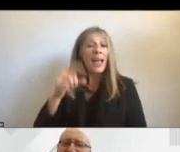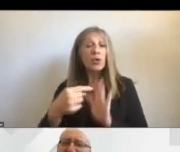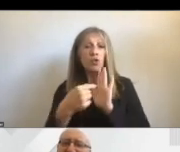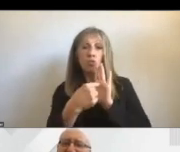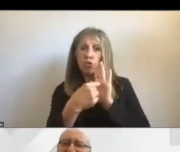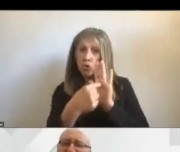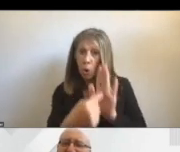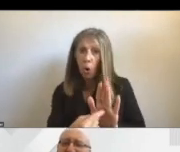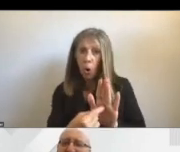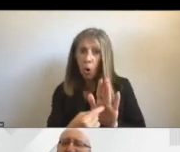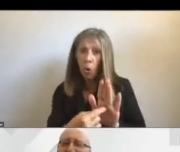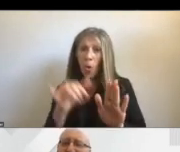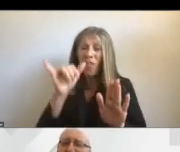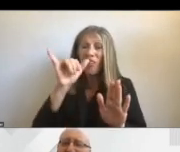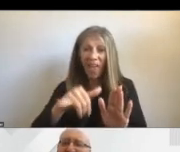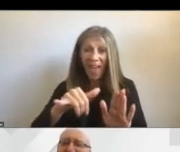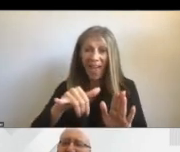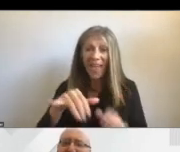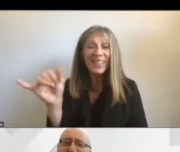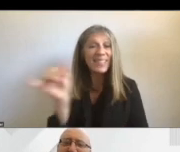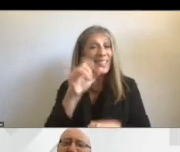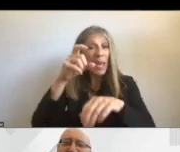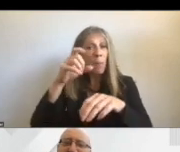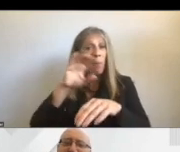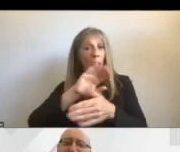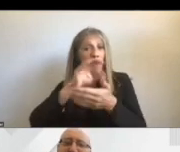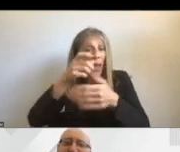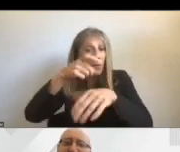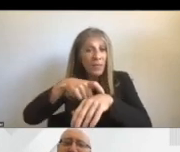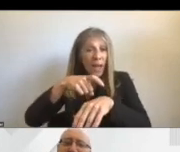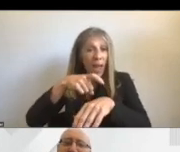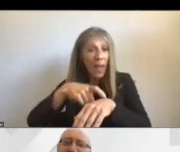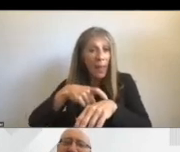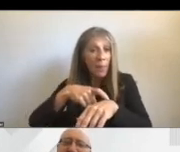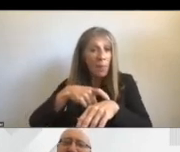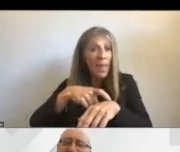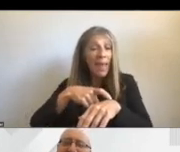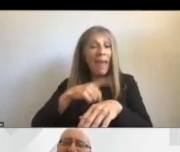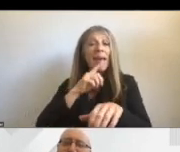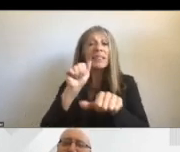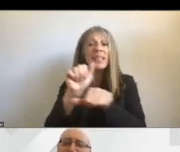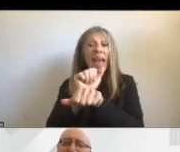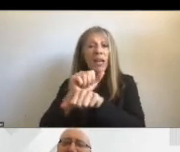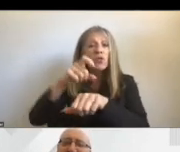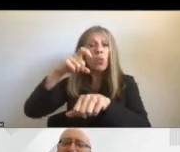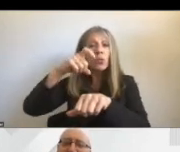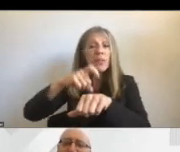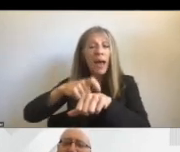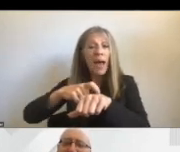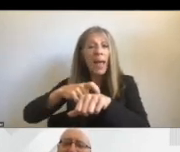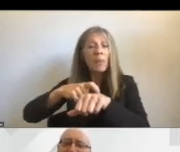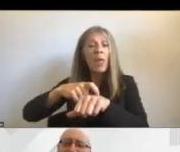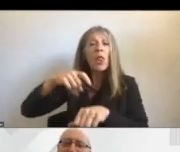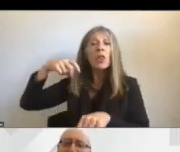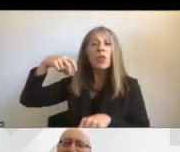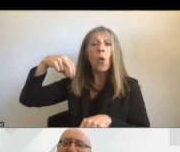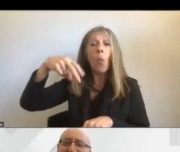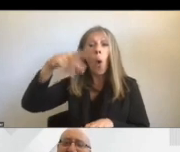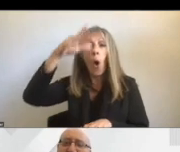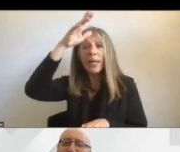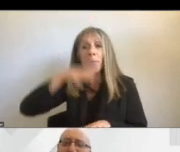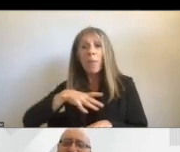pavement where there is no curb, and the distance from either end of the bottom grade break to the back of curb or edge of pavement where there is